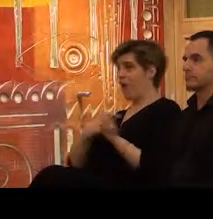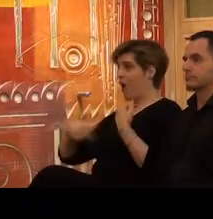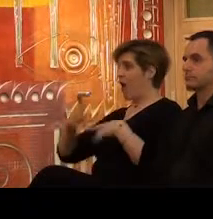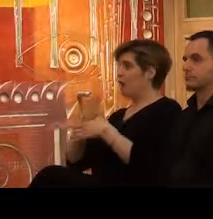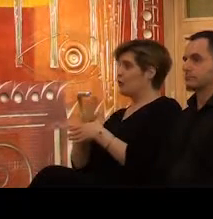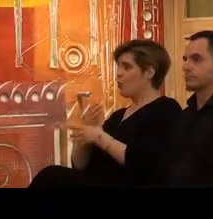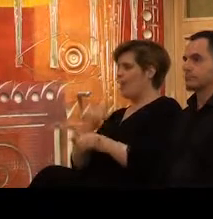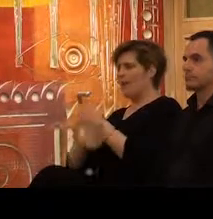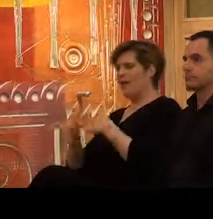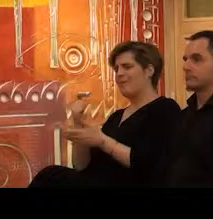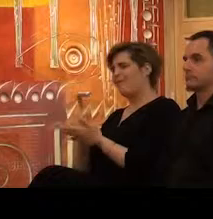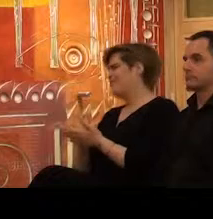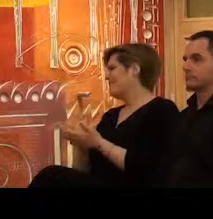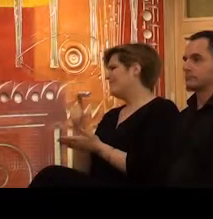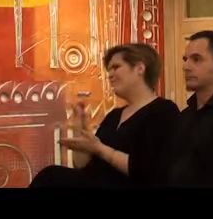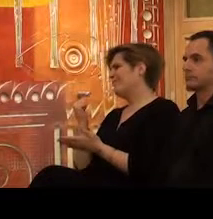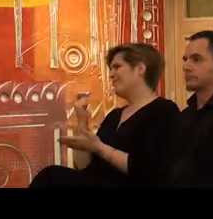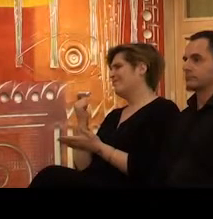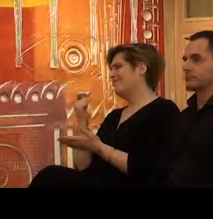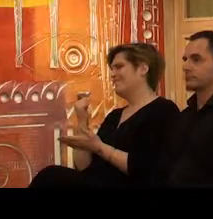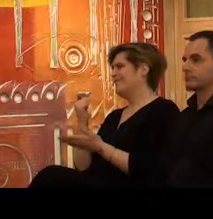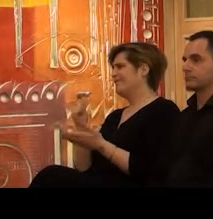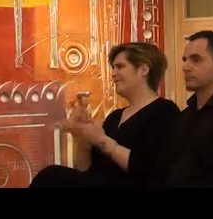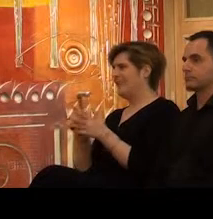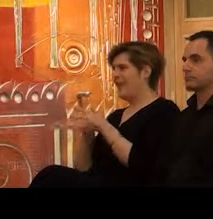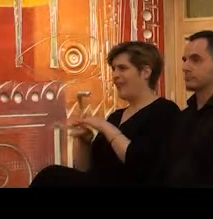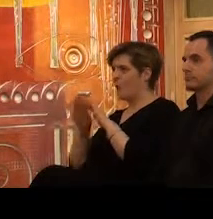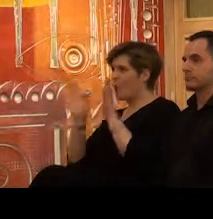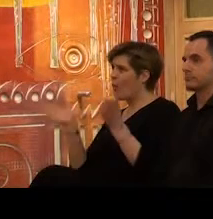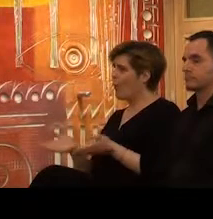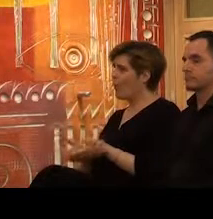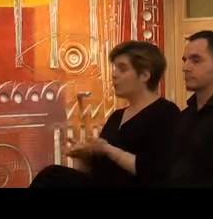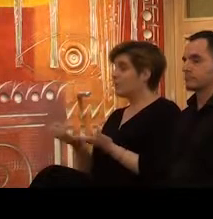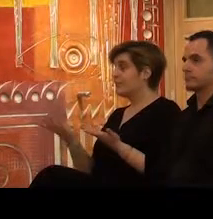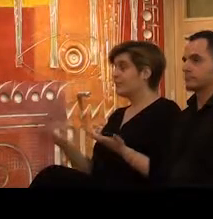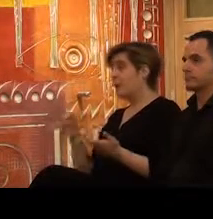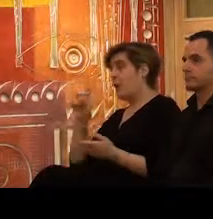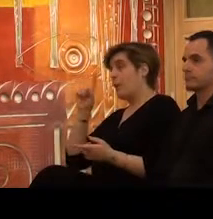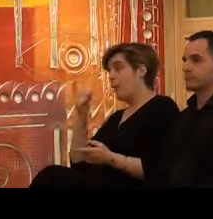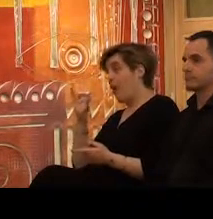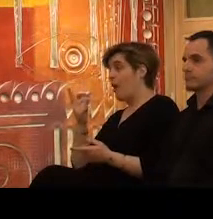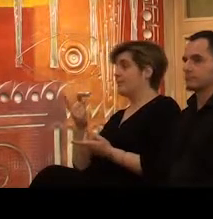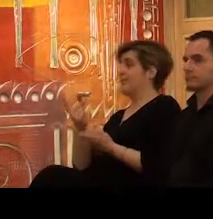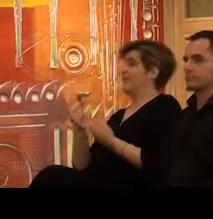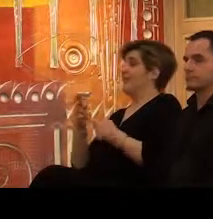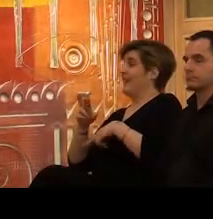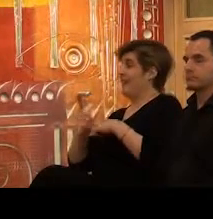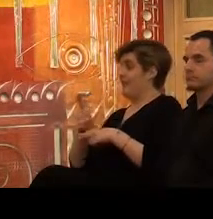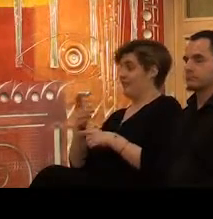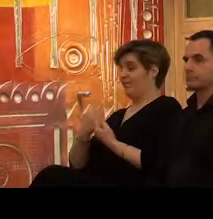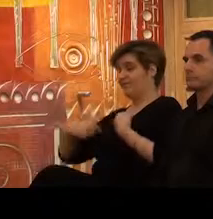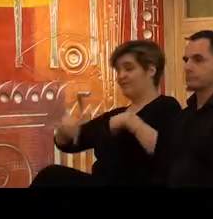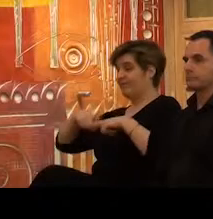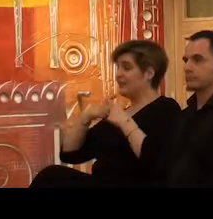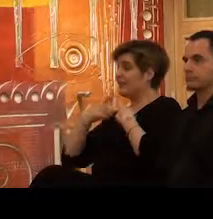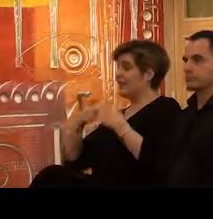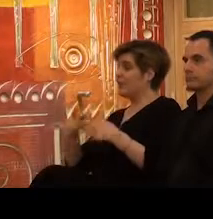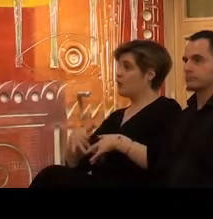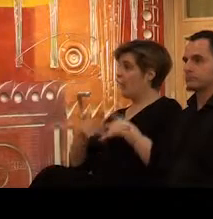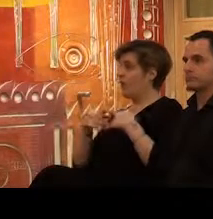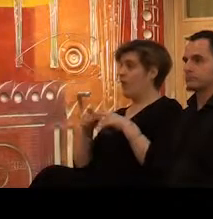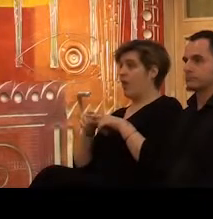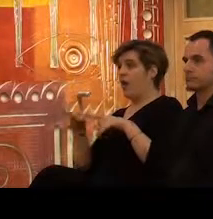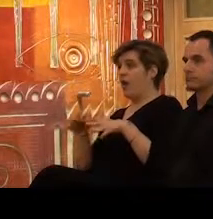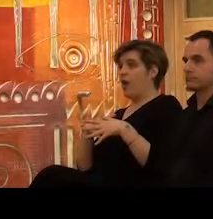world. If, on the other hand, we think as teachers it's our job to finally measure somebody, put them on a